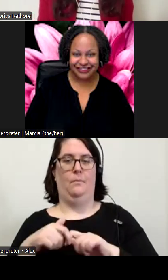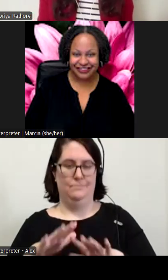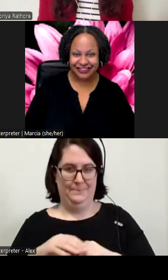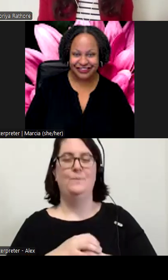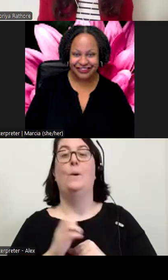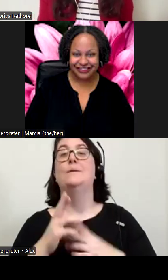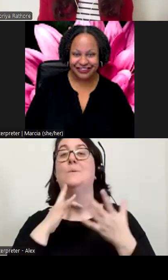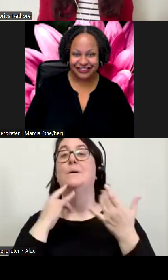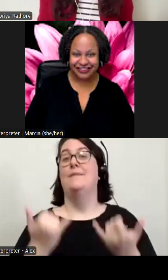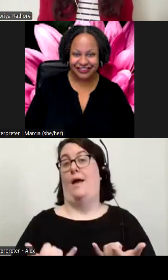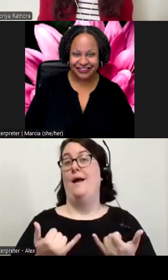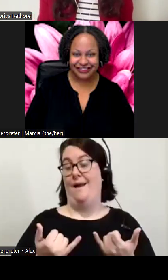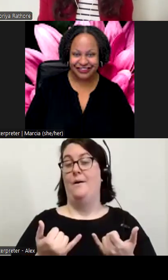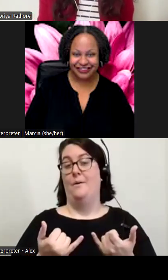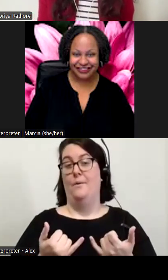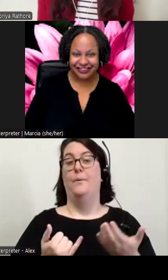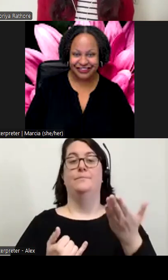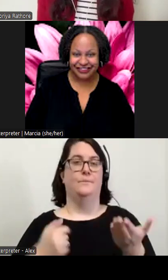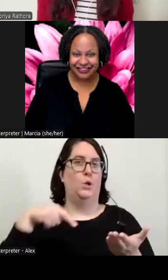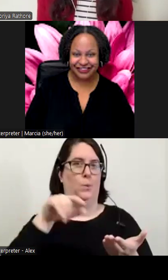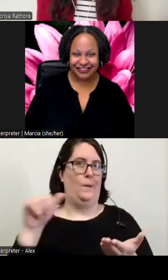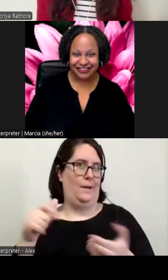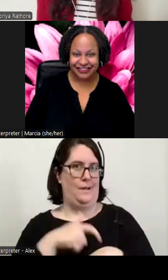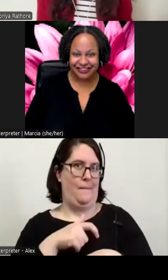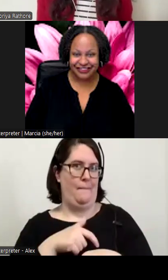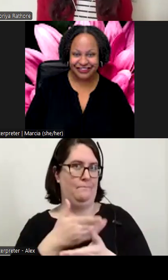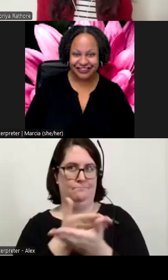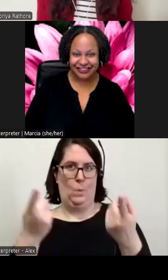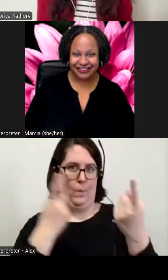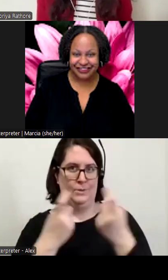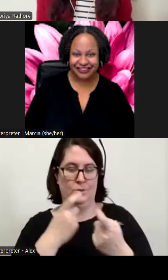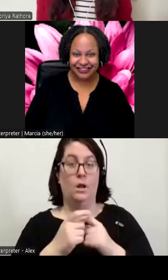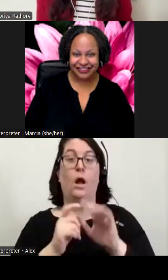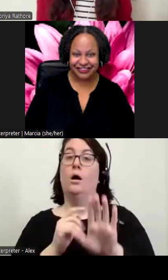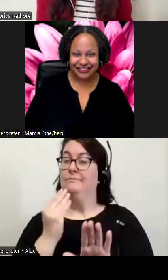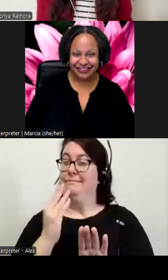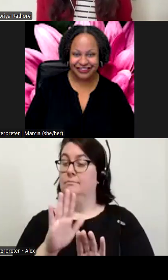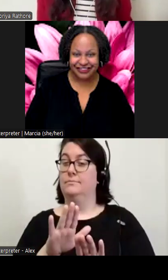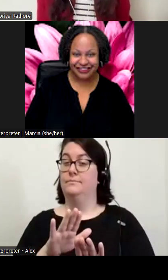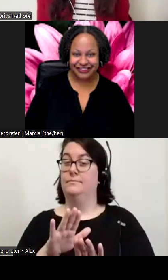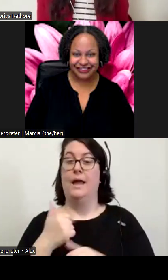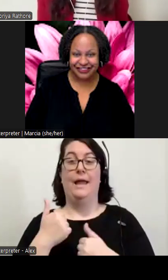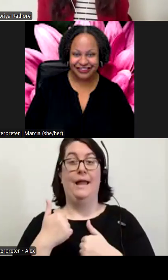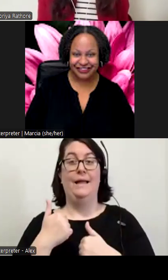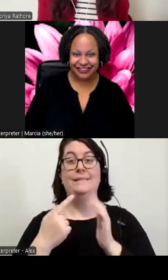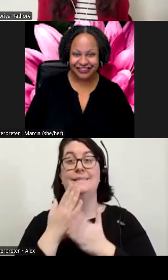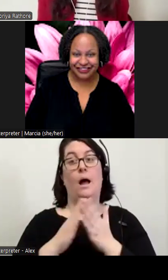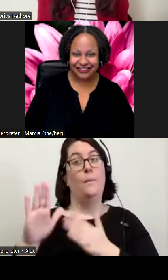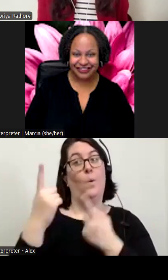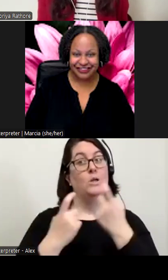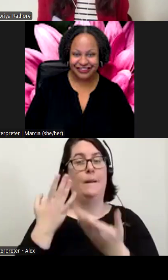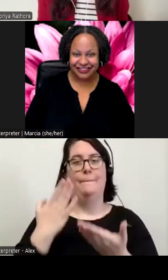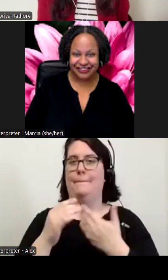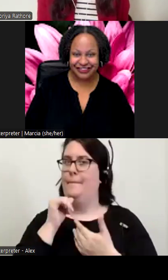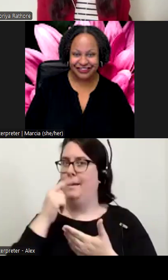So now we will get to your questions. And I just want to let you know that if I'm not able to cover your question in the